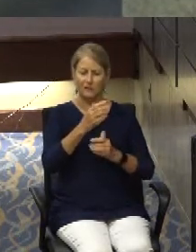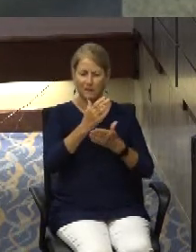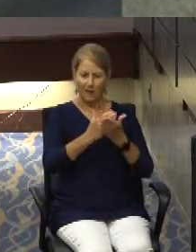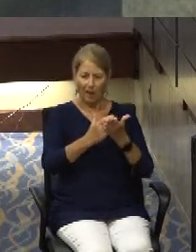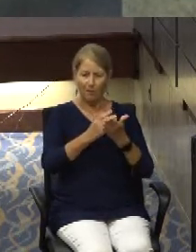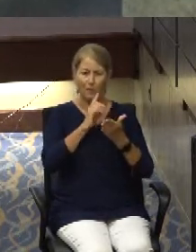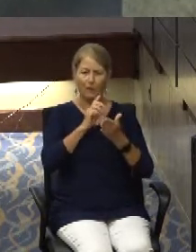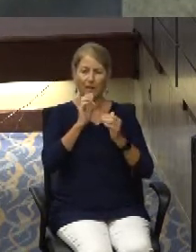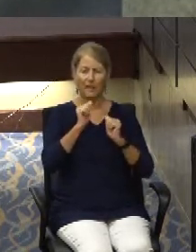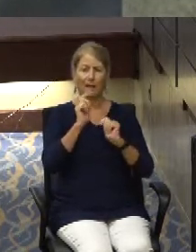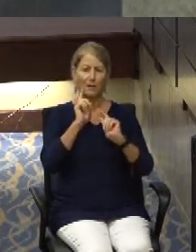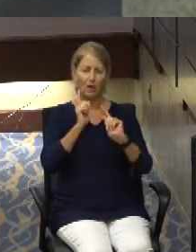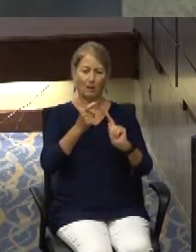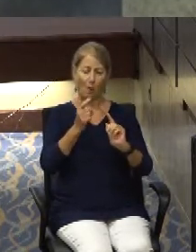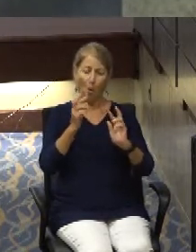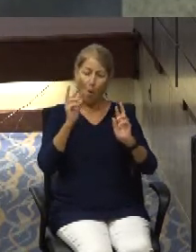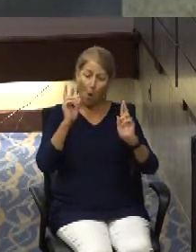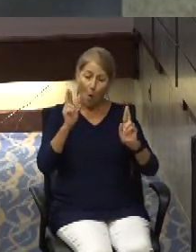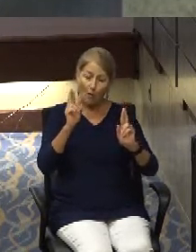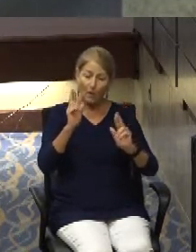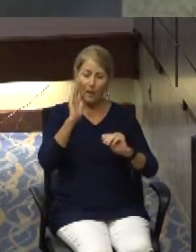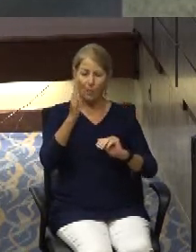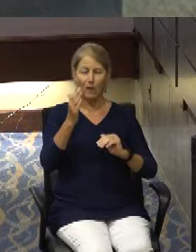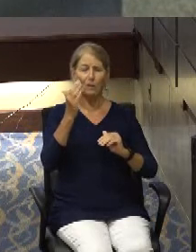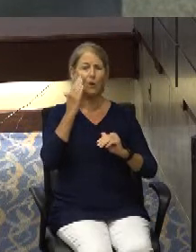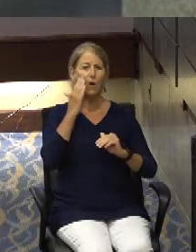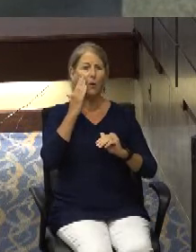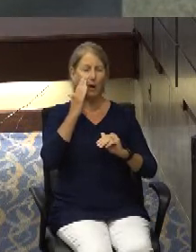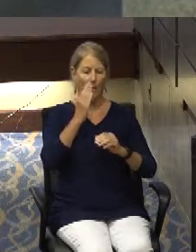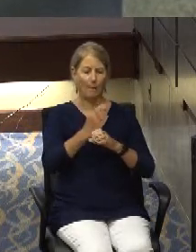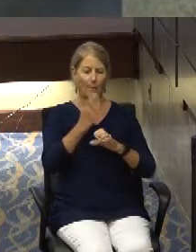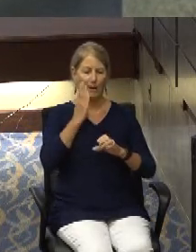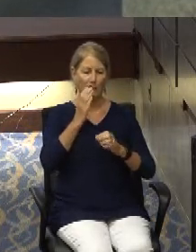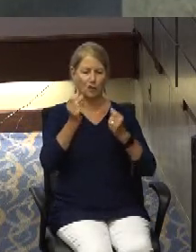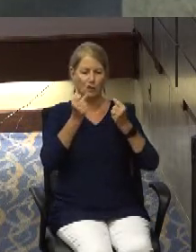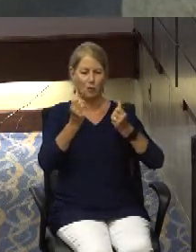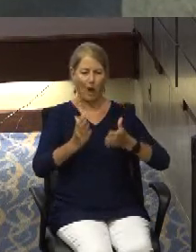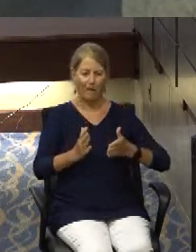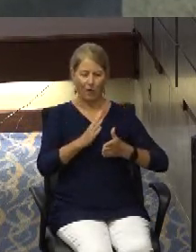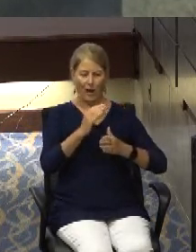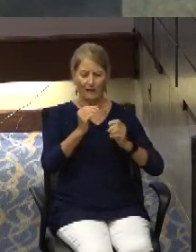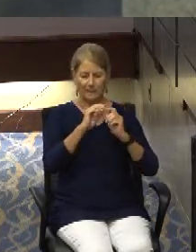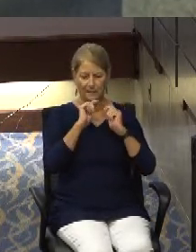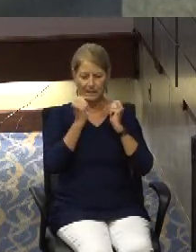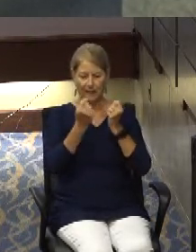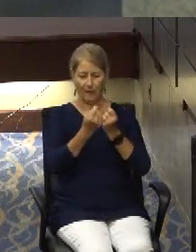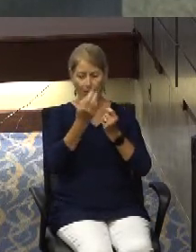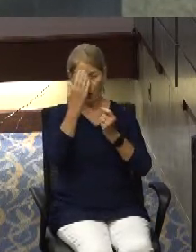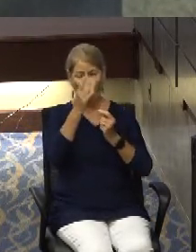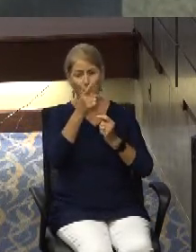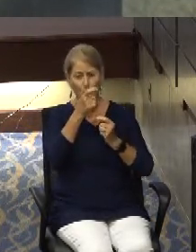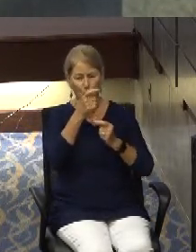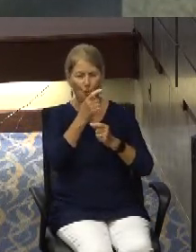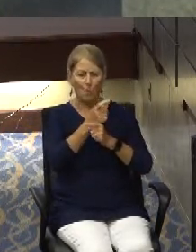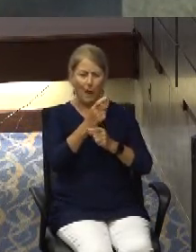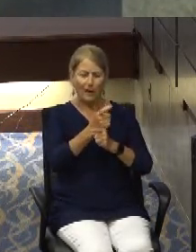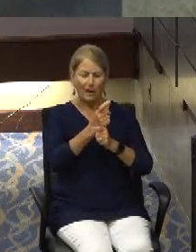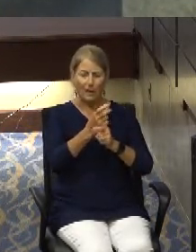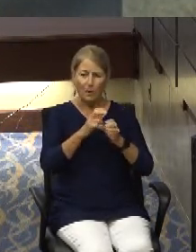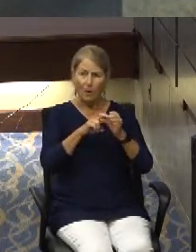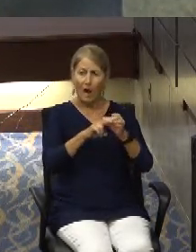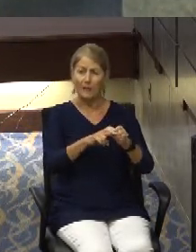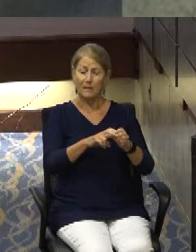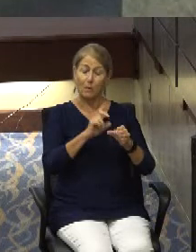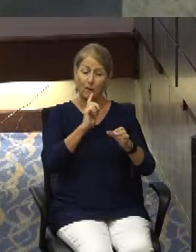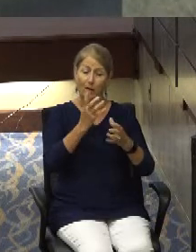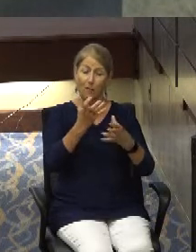we know our bus drivers and our team know who these regular riders are. So I really